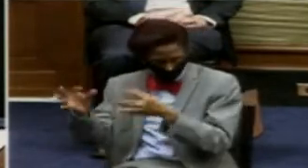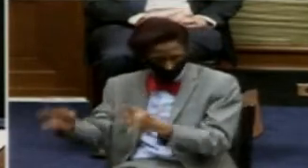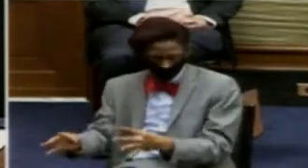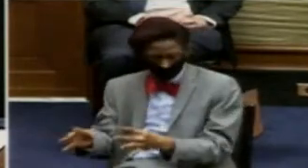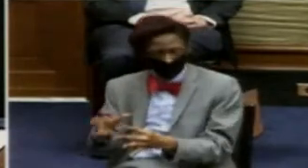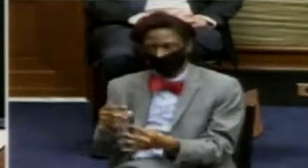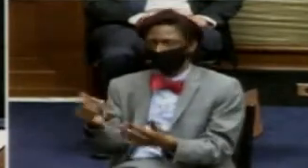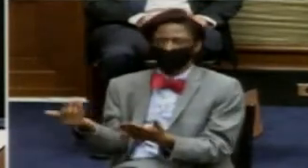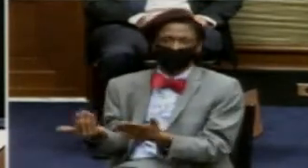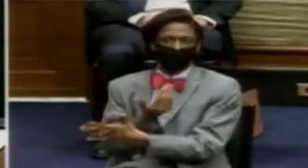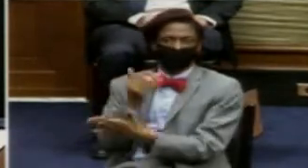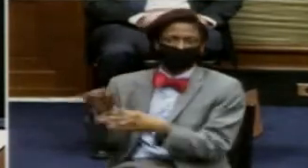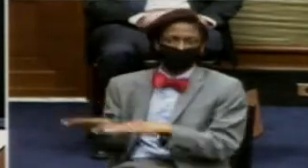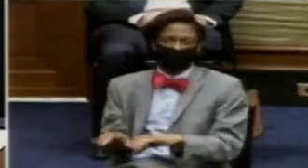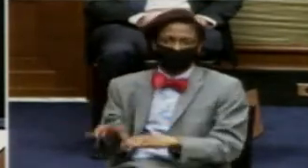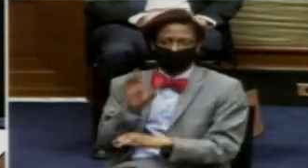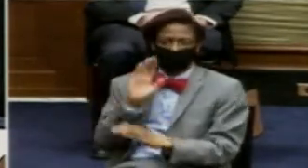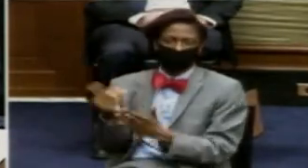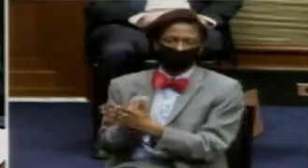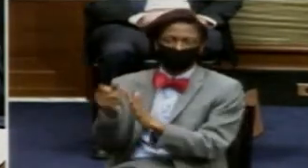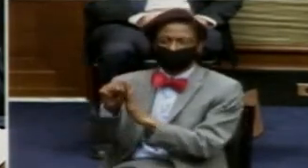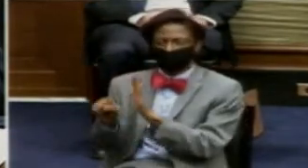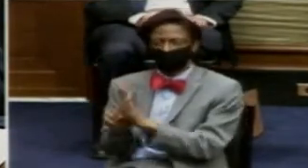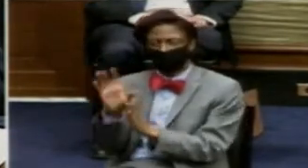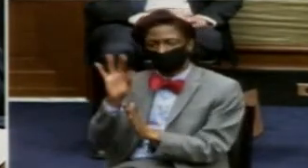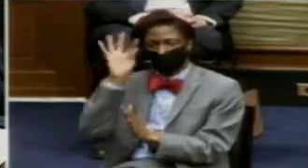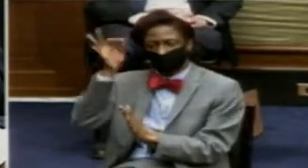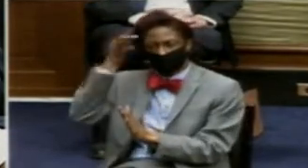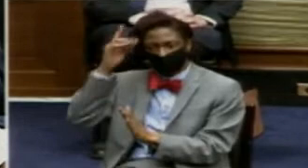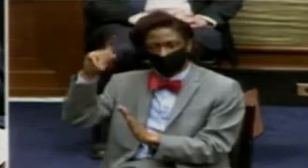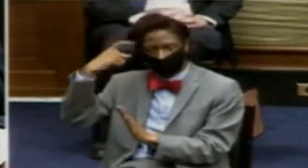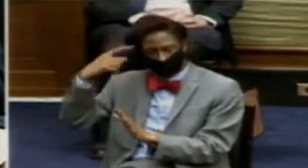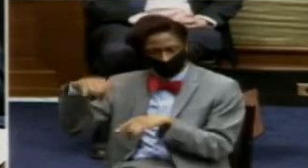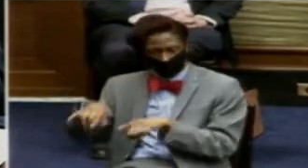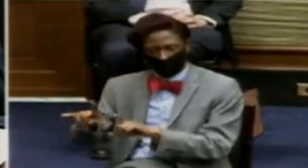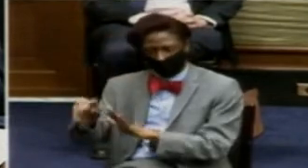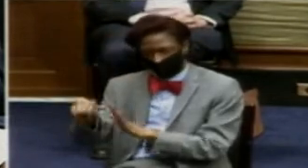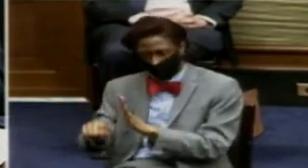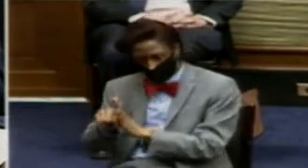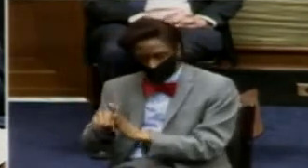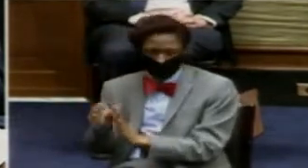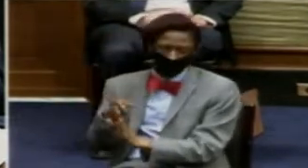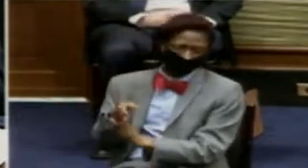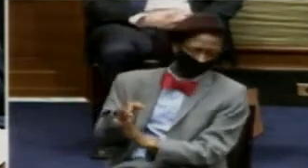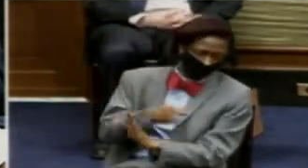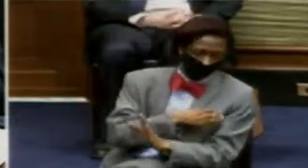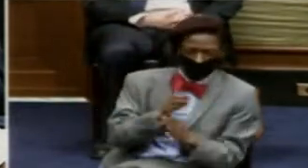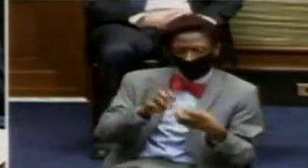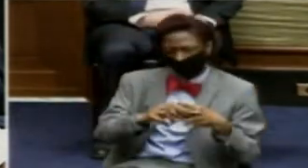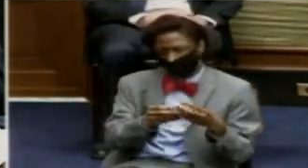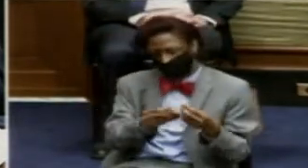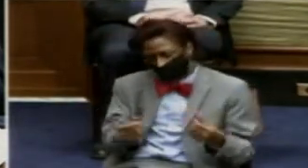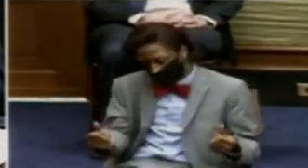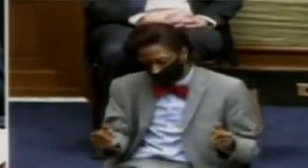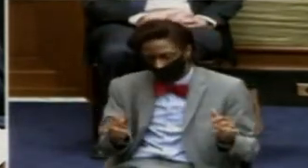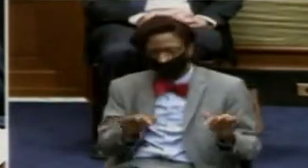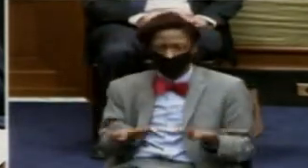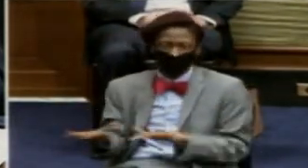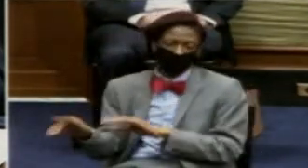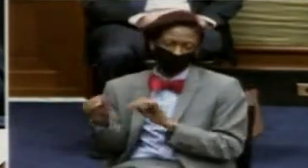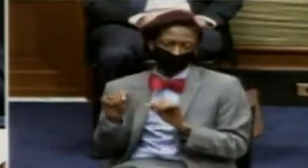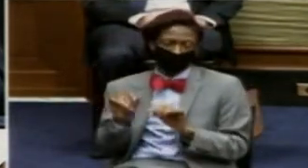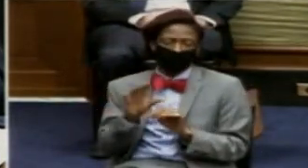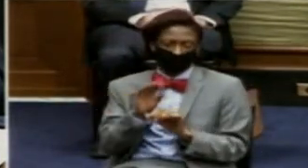new state and of the federal government during that time period before these issues are resolved could be called into question.